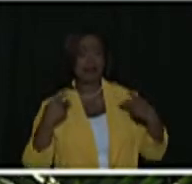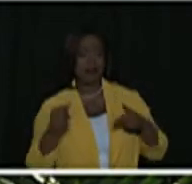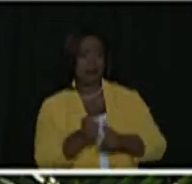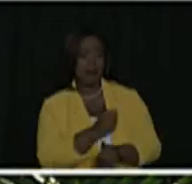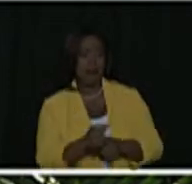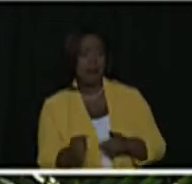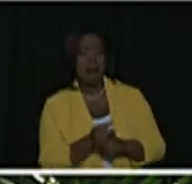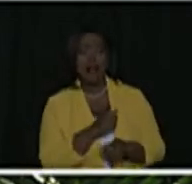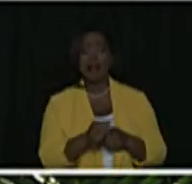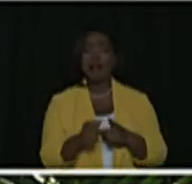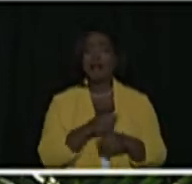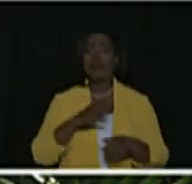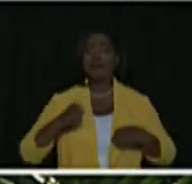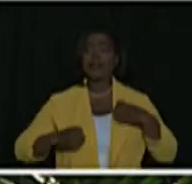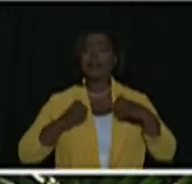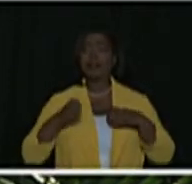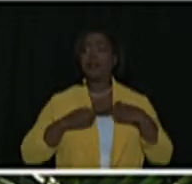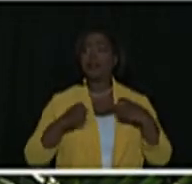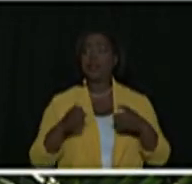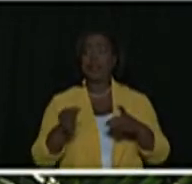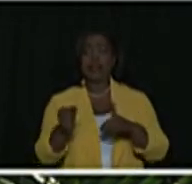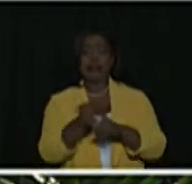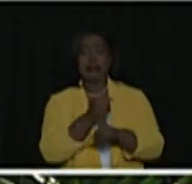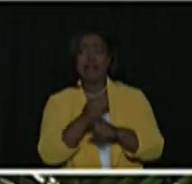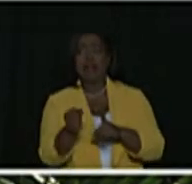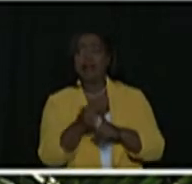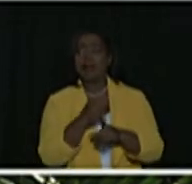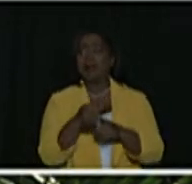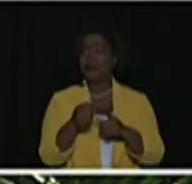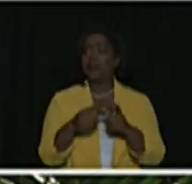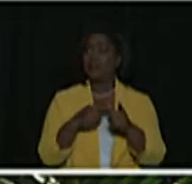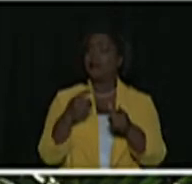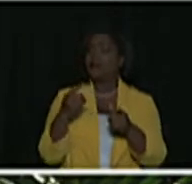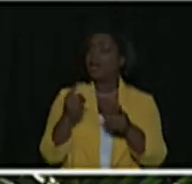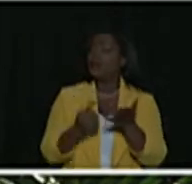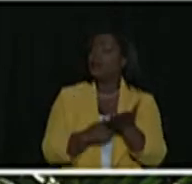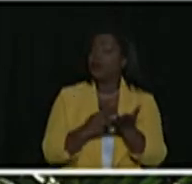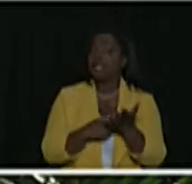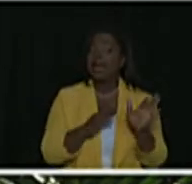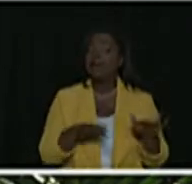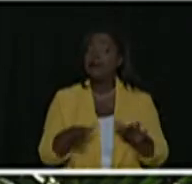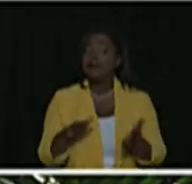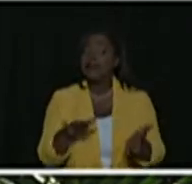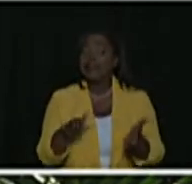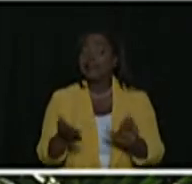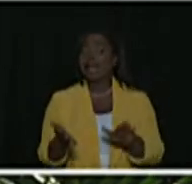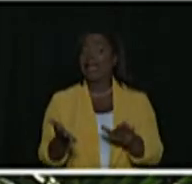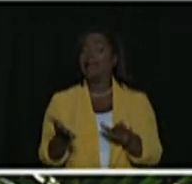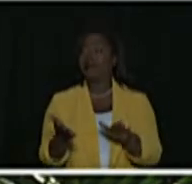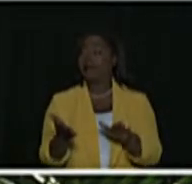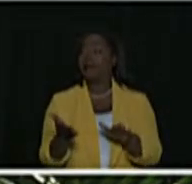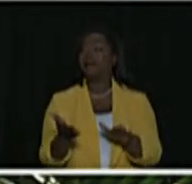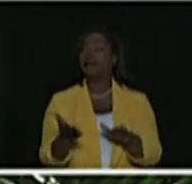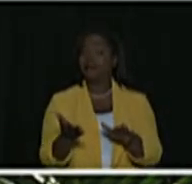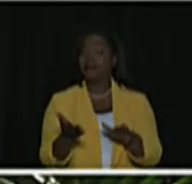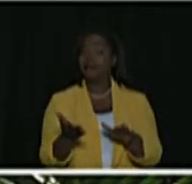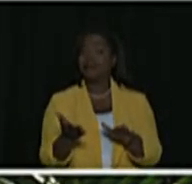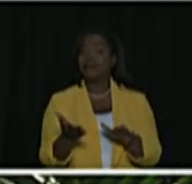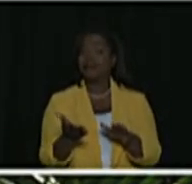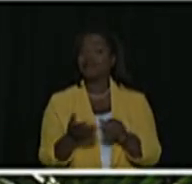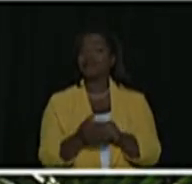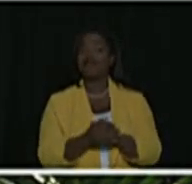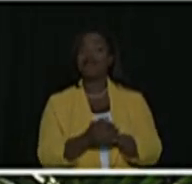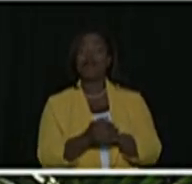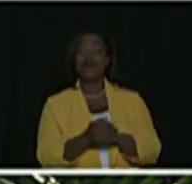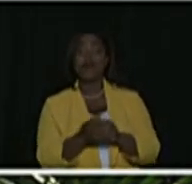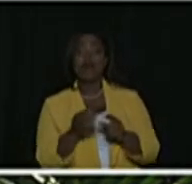into the sexual violence. I mean, very, very horrific. And then there are the deaths as well. You know, so on that front, it behoves